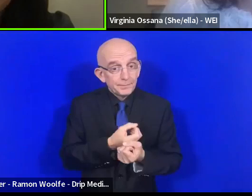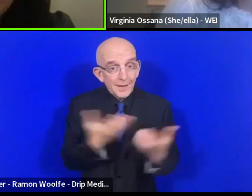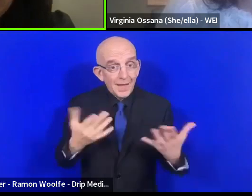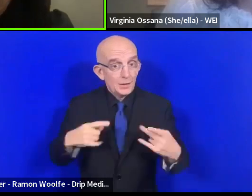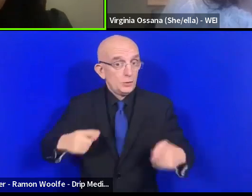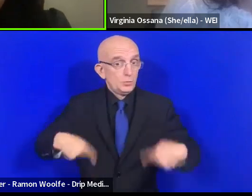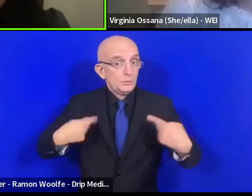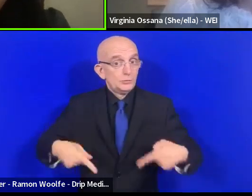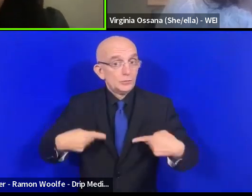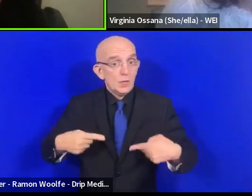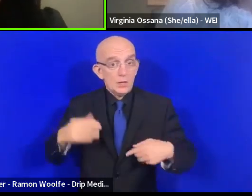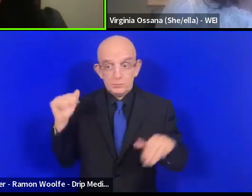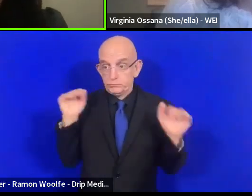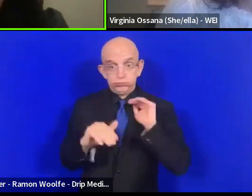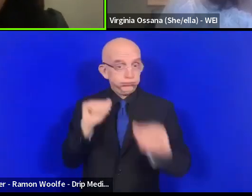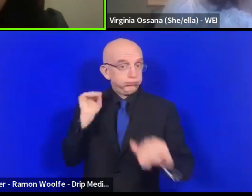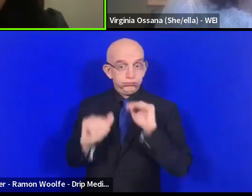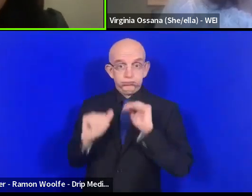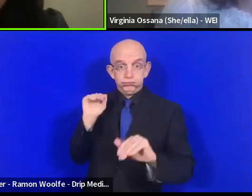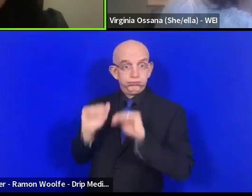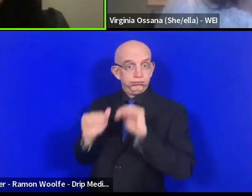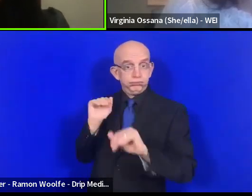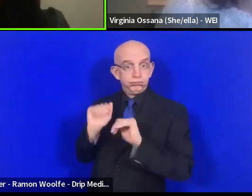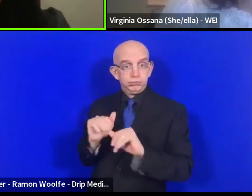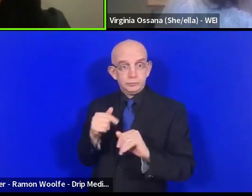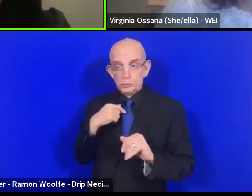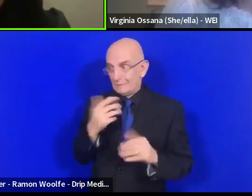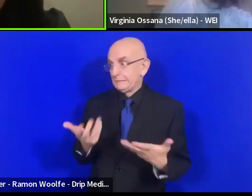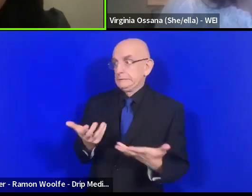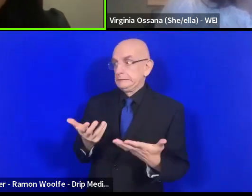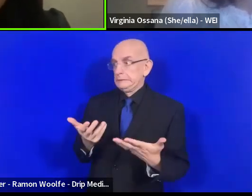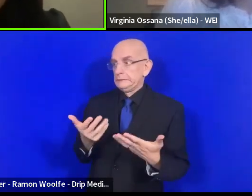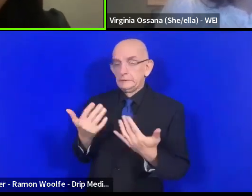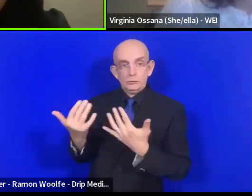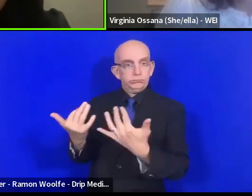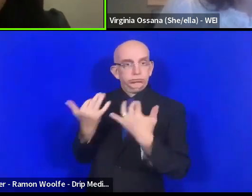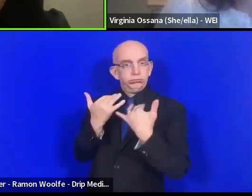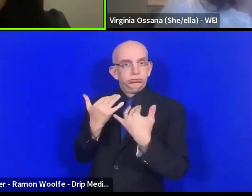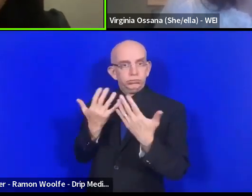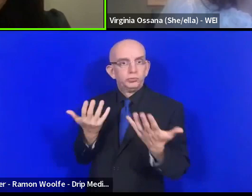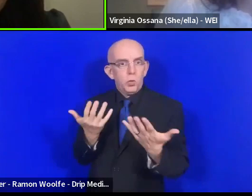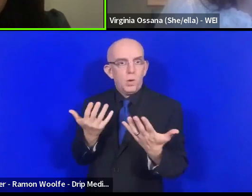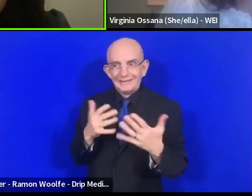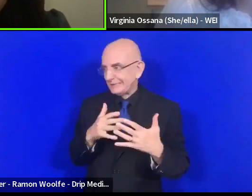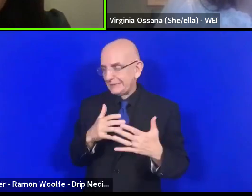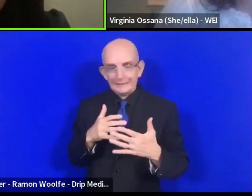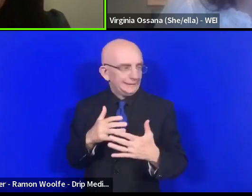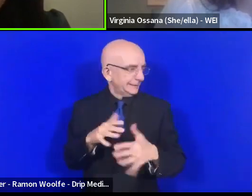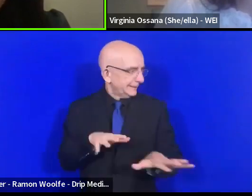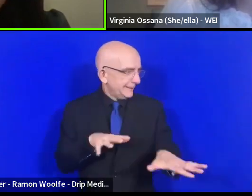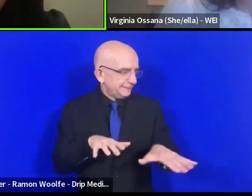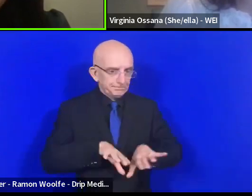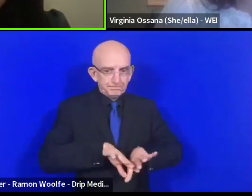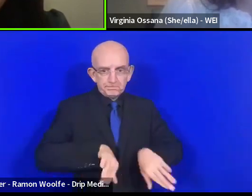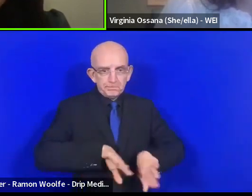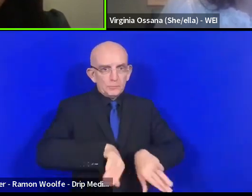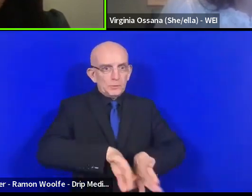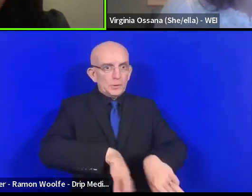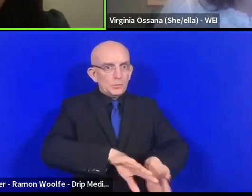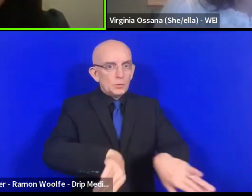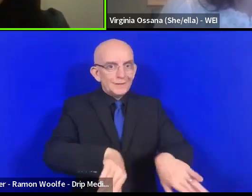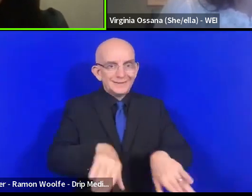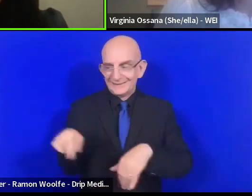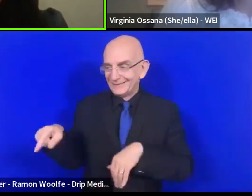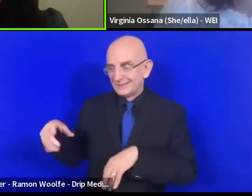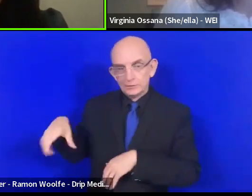So folks would need them for the entire conference. So having more wheelchairs would have been helpful, or